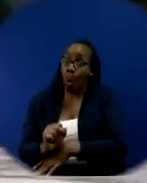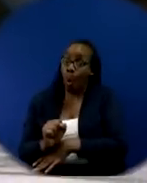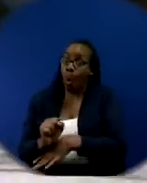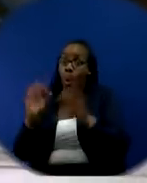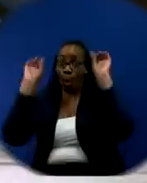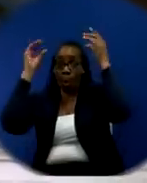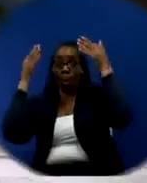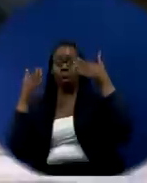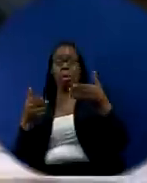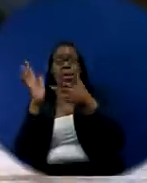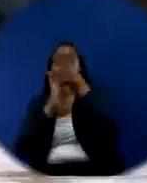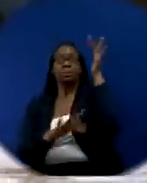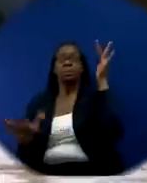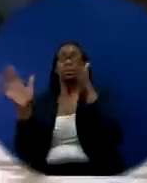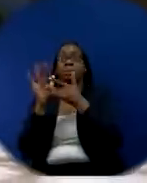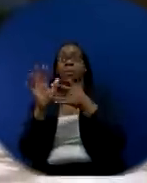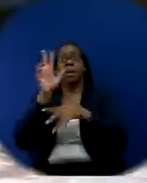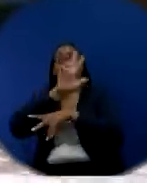And Jesus, with his